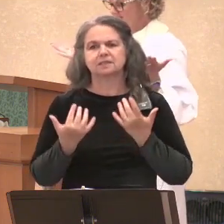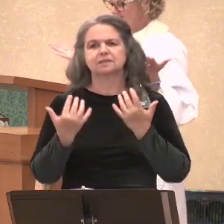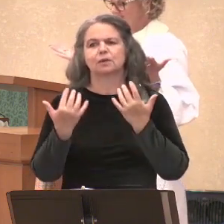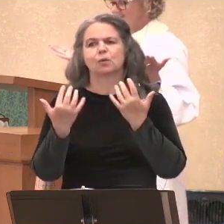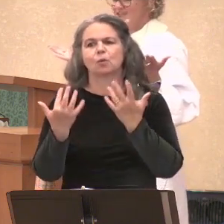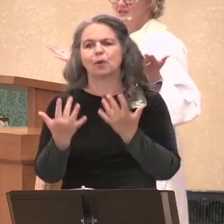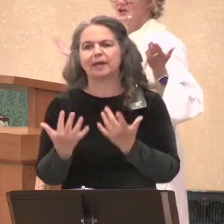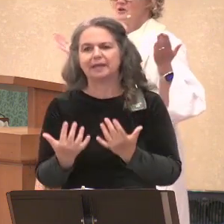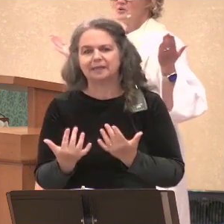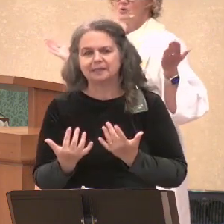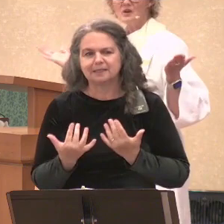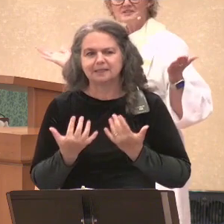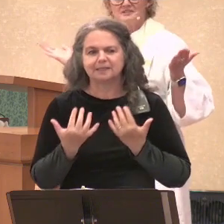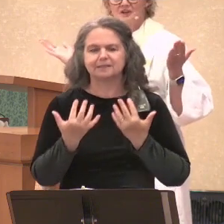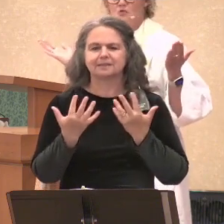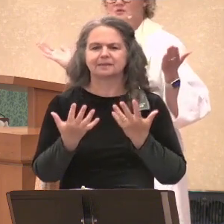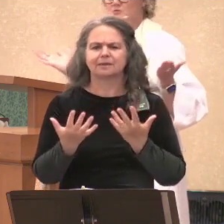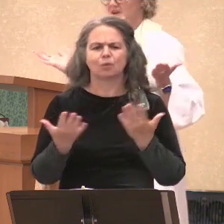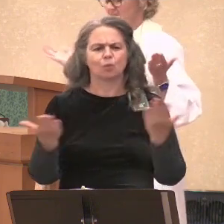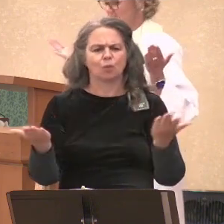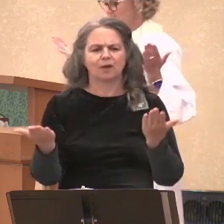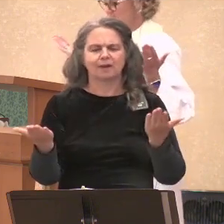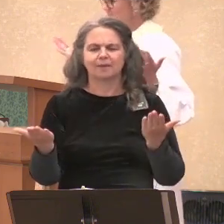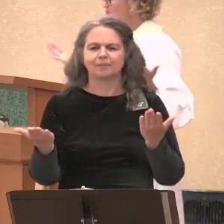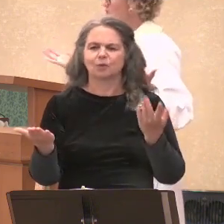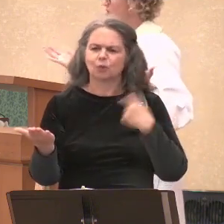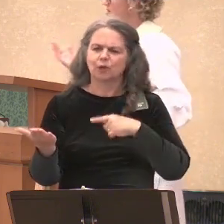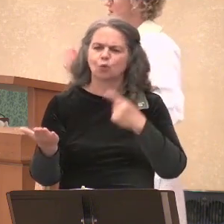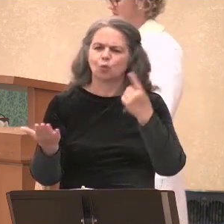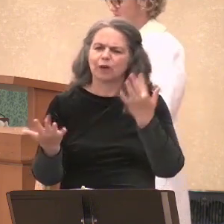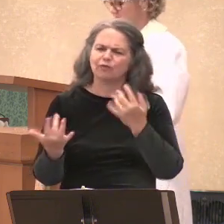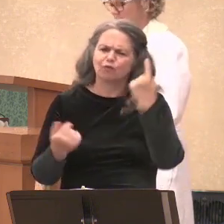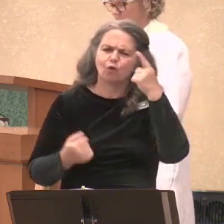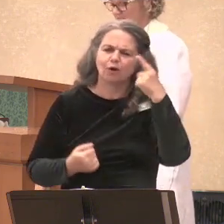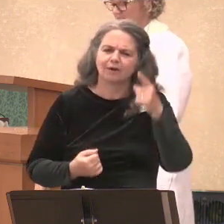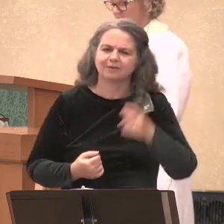Wait. What are we waiting for?